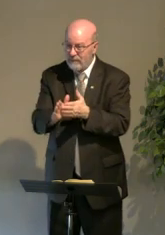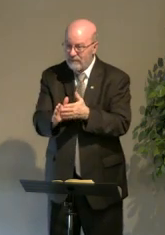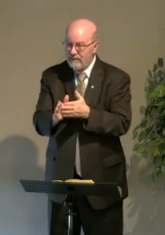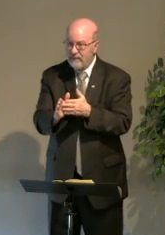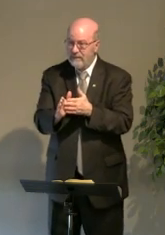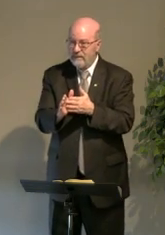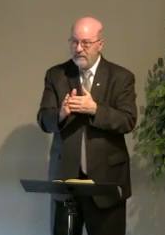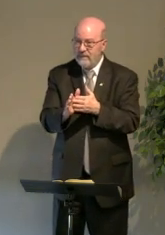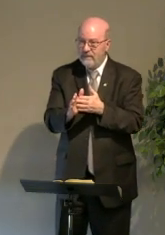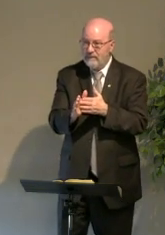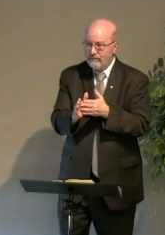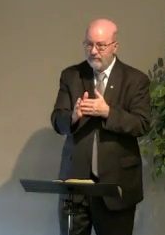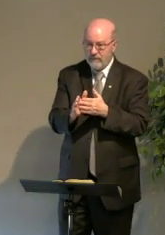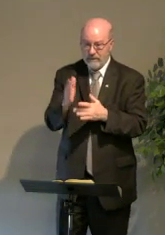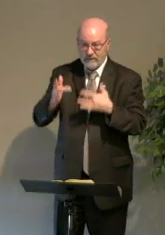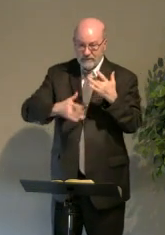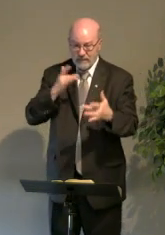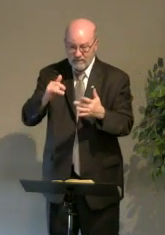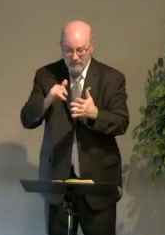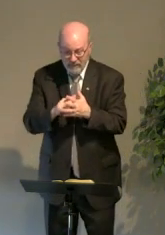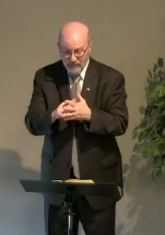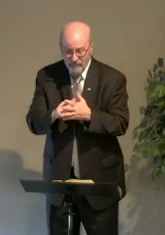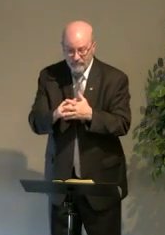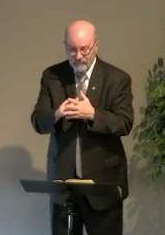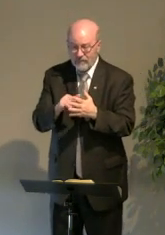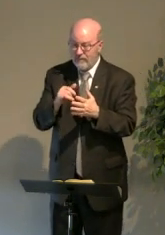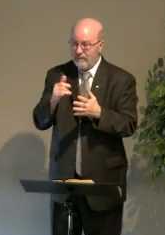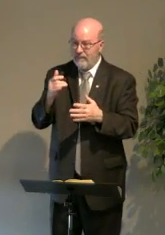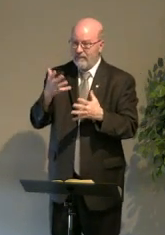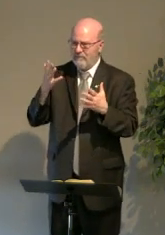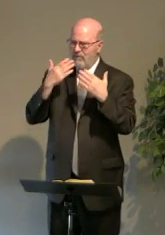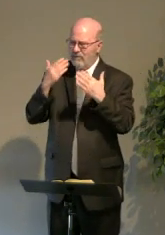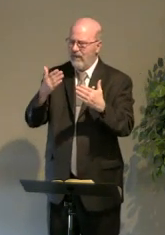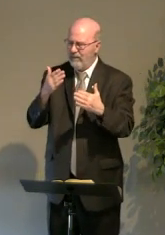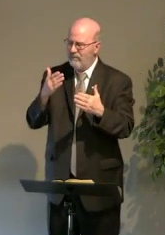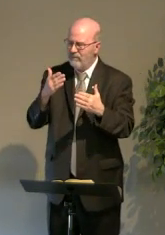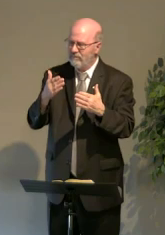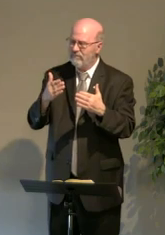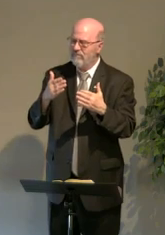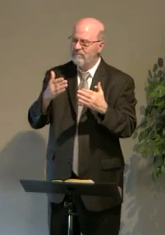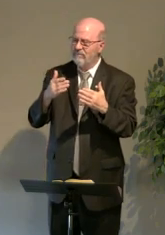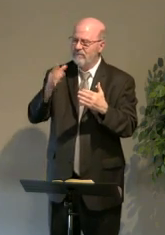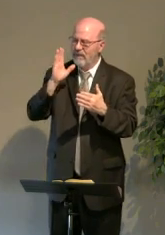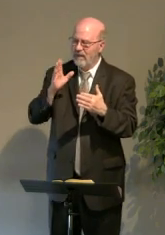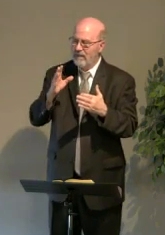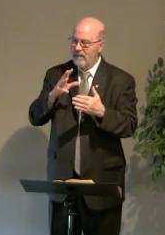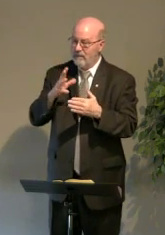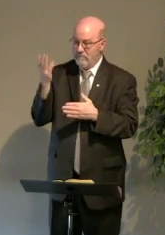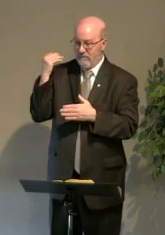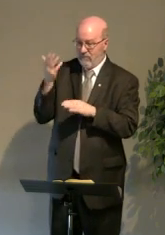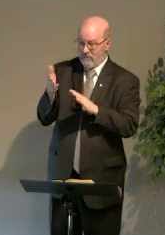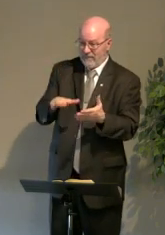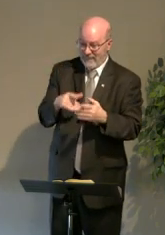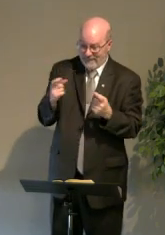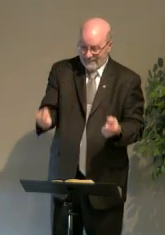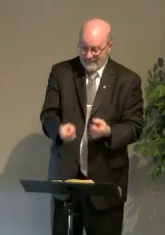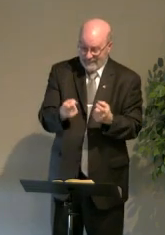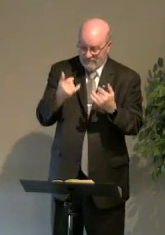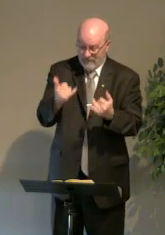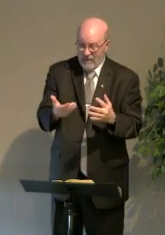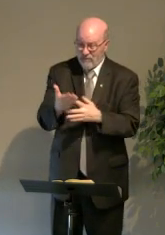in this hot, sweaty stage thinking about stuff like that. I'm so grateful. I'm so grateful. I was dead in my trespasses and